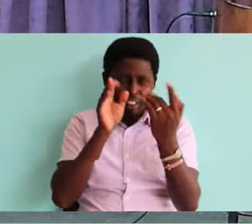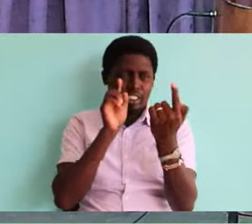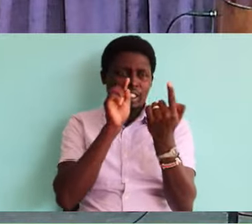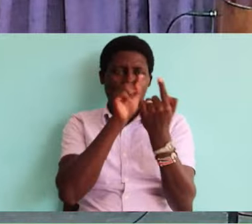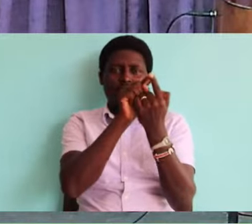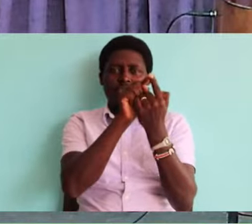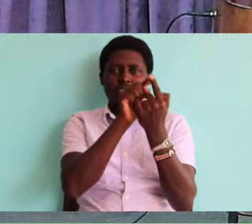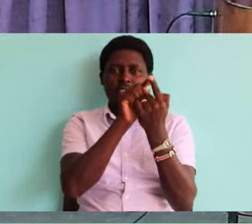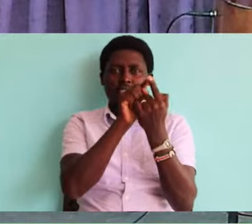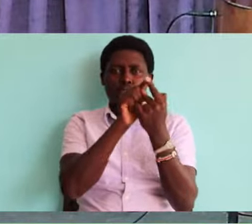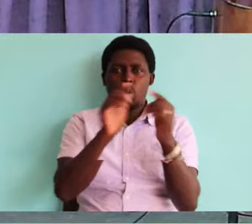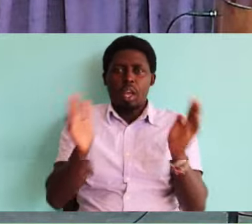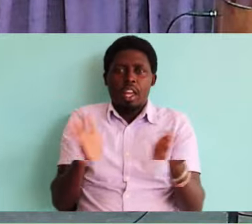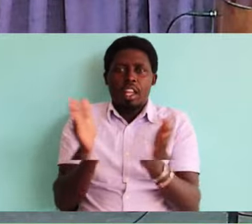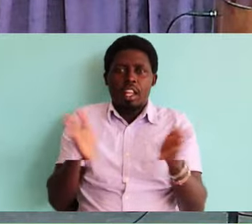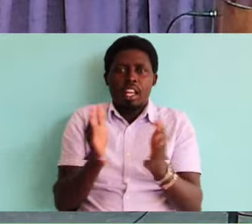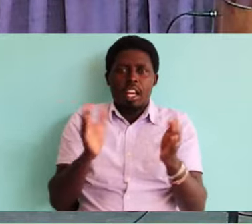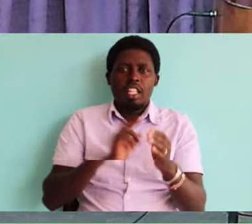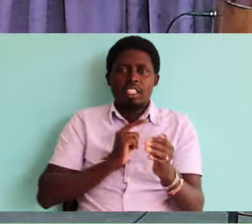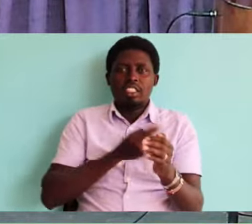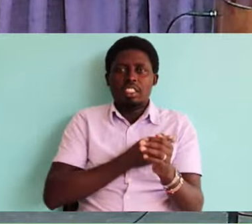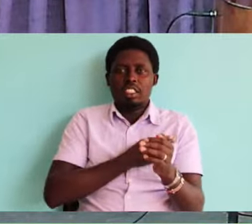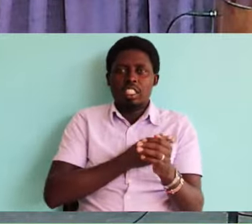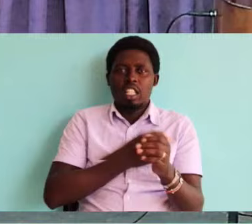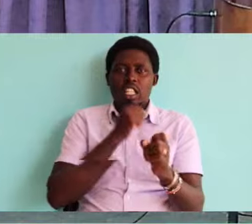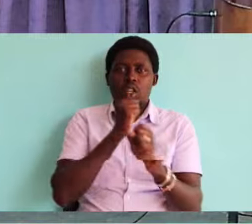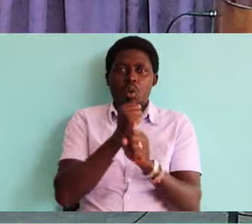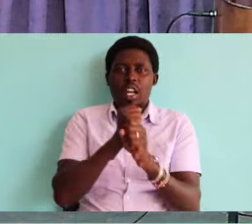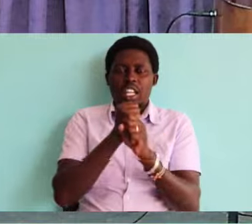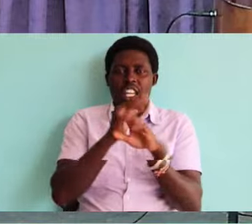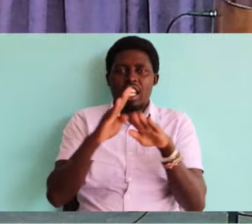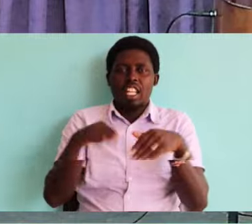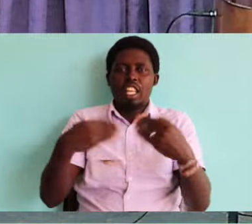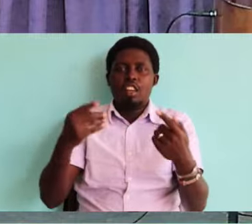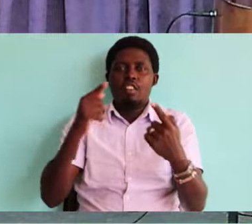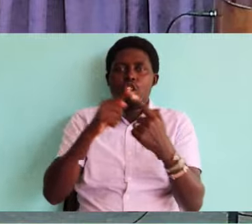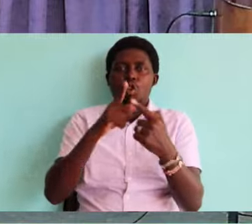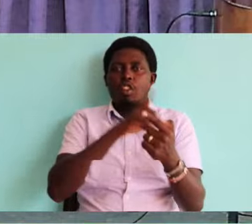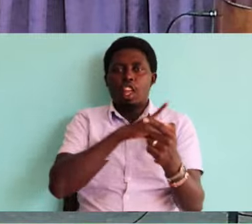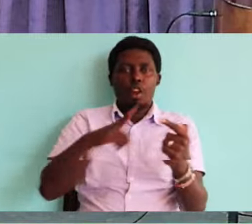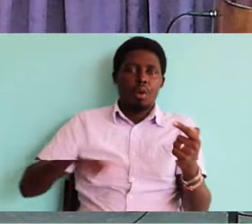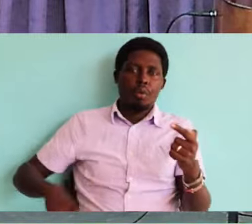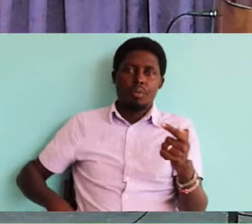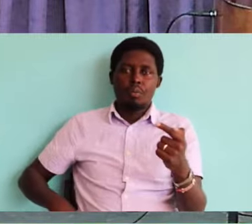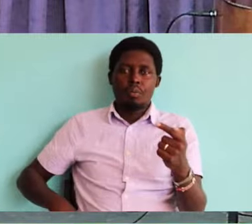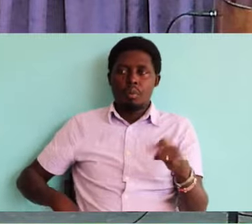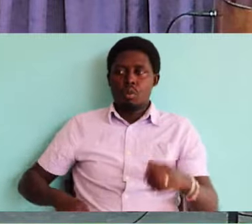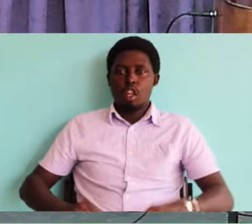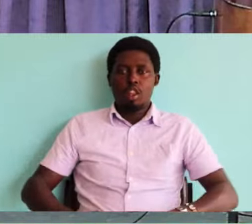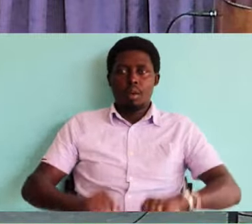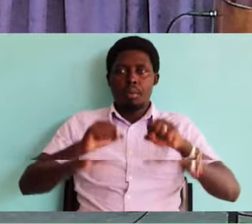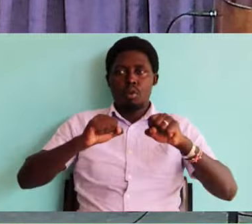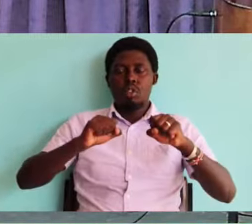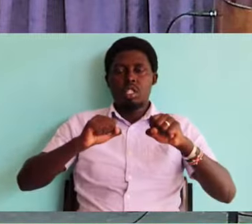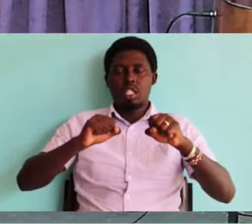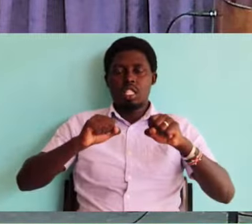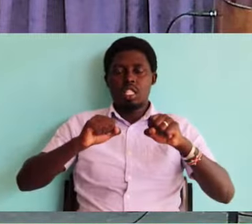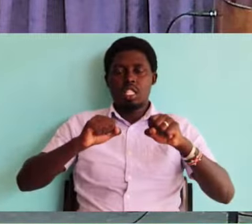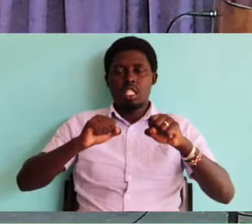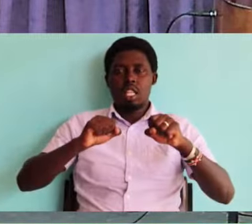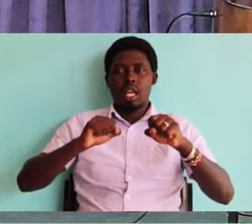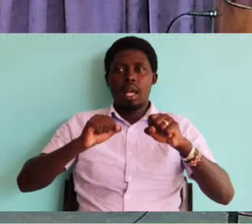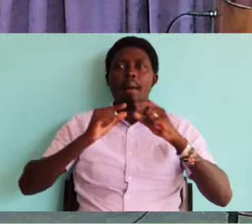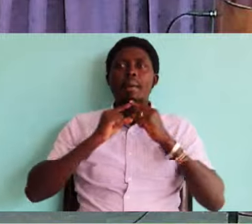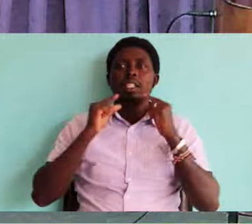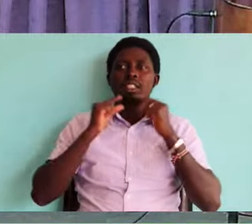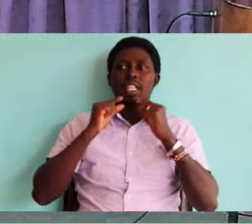encourage us about stewardship and giving to the Lord. Our senior pastor began us from